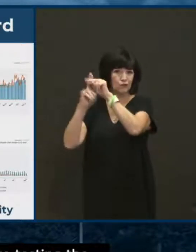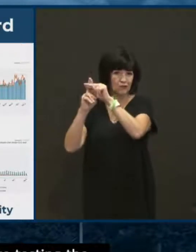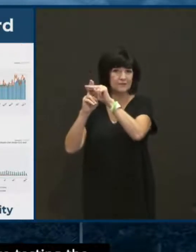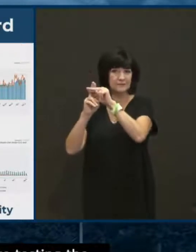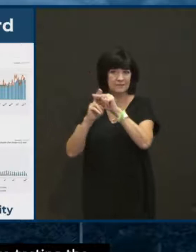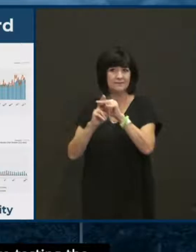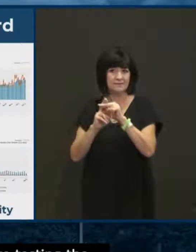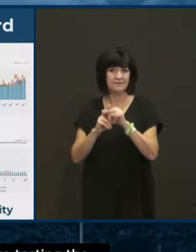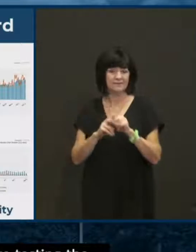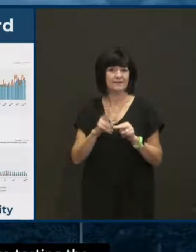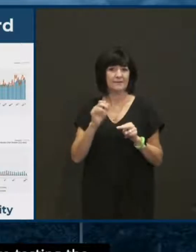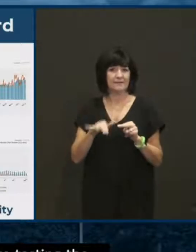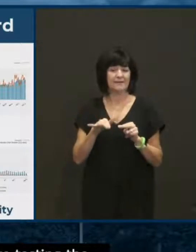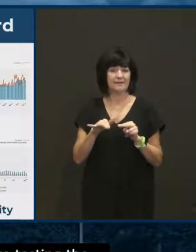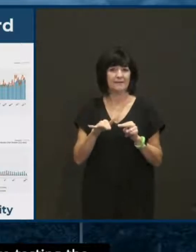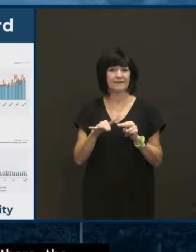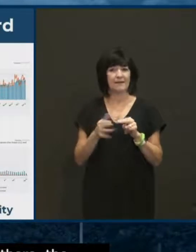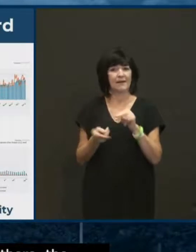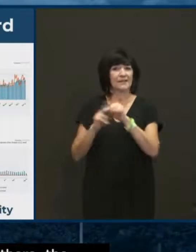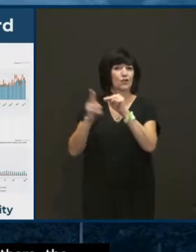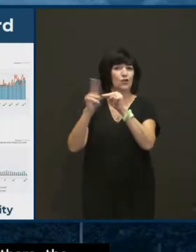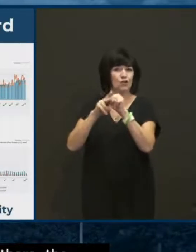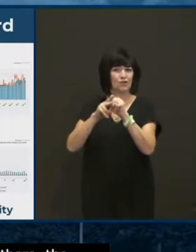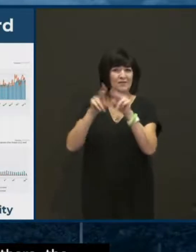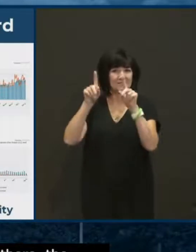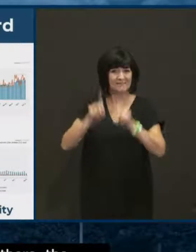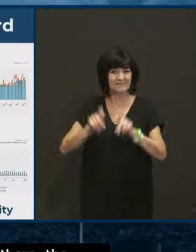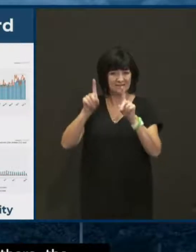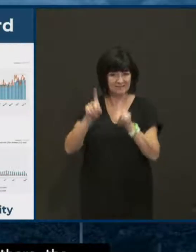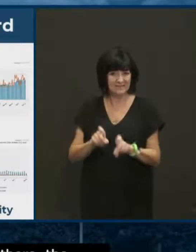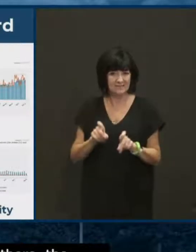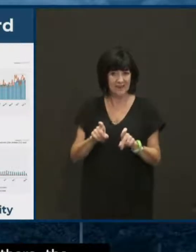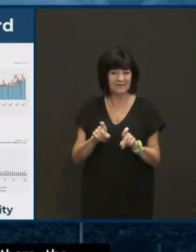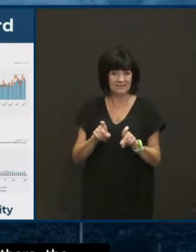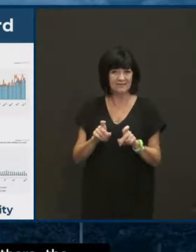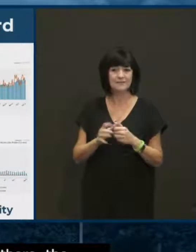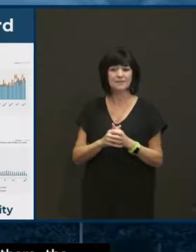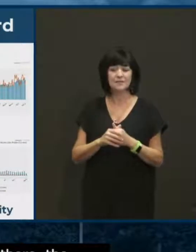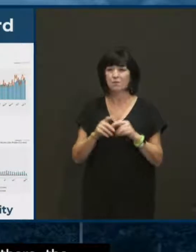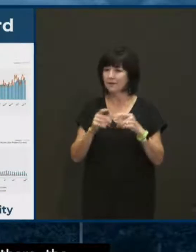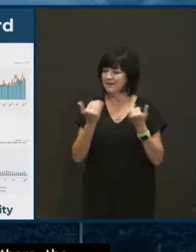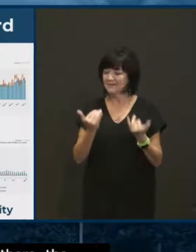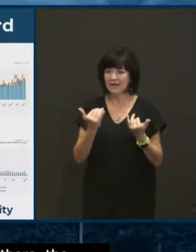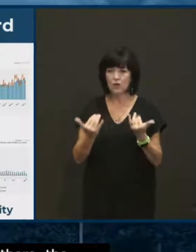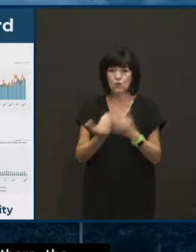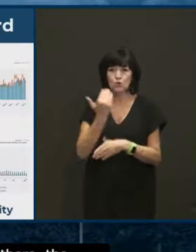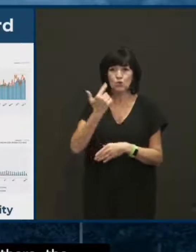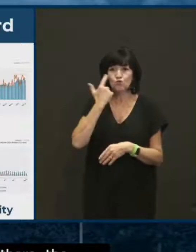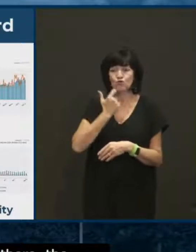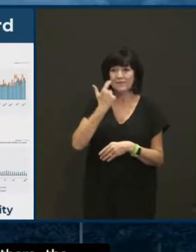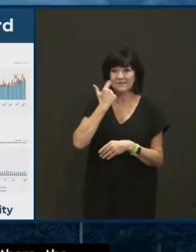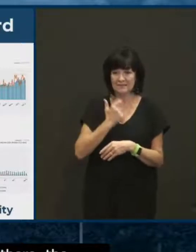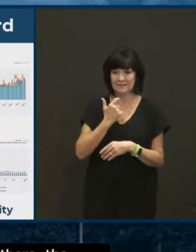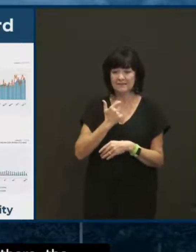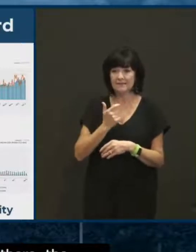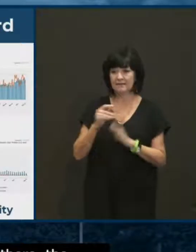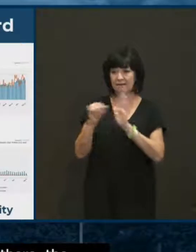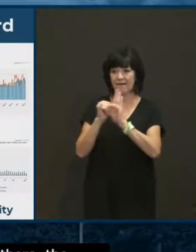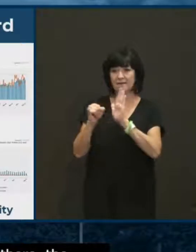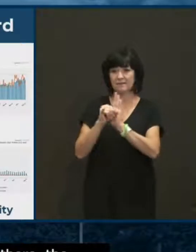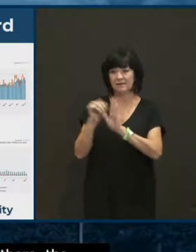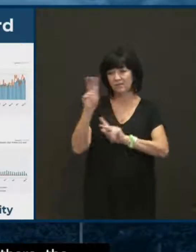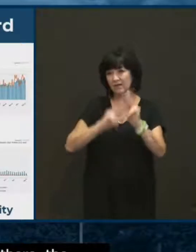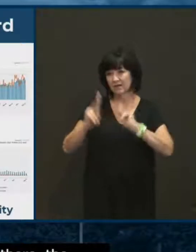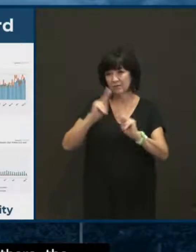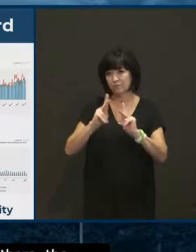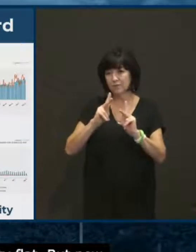of the tests that were positive was still pretty flat. But new positive cases and hospitalizations are on